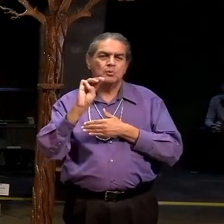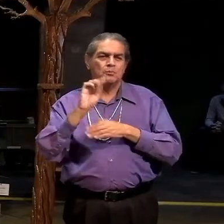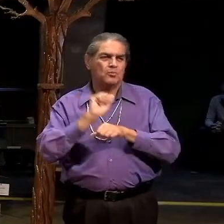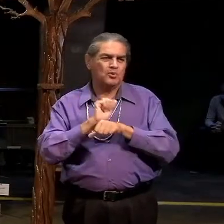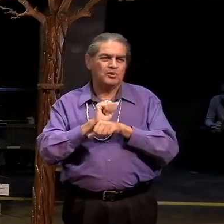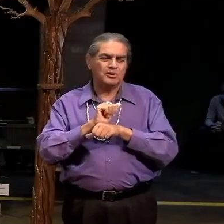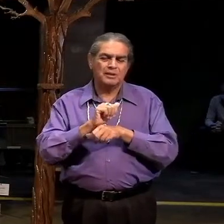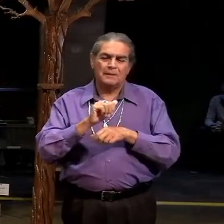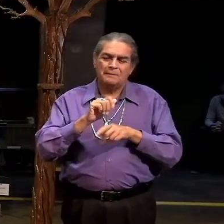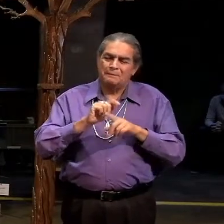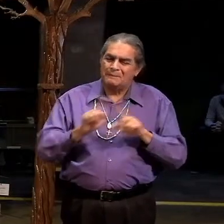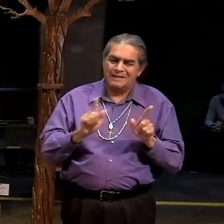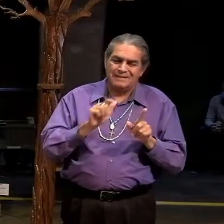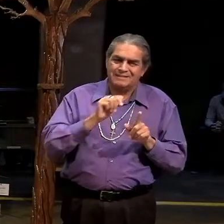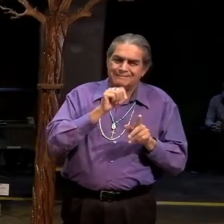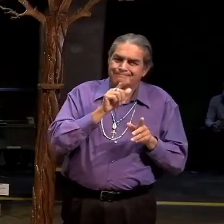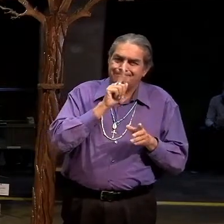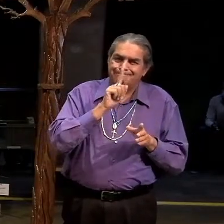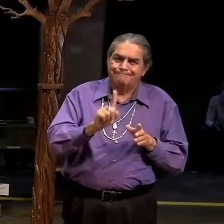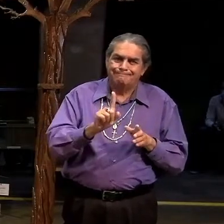doesn't.